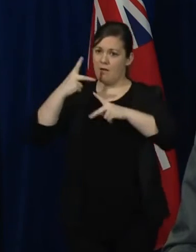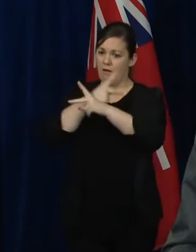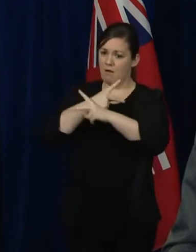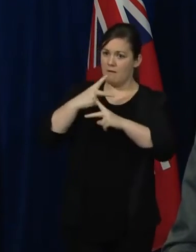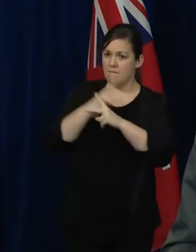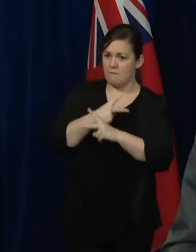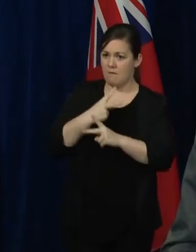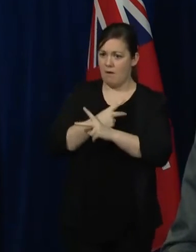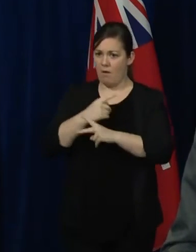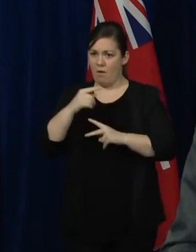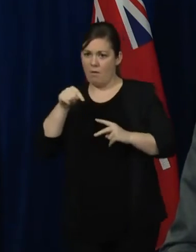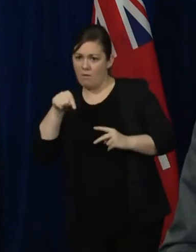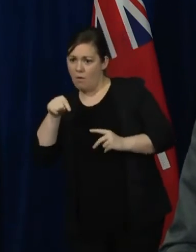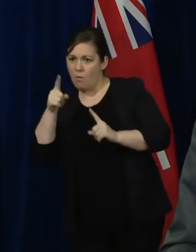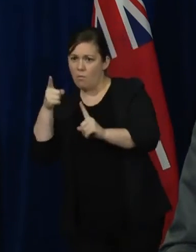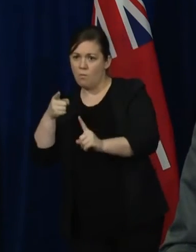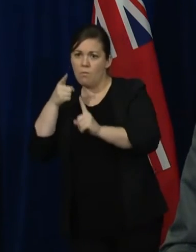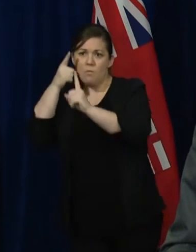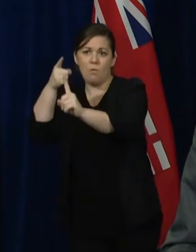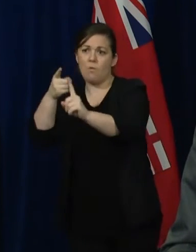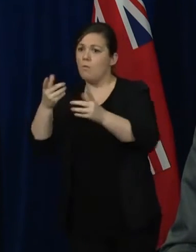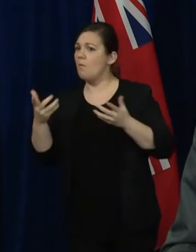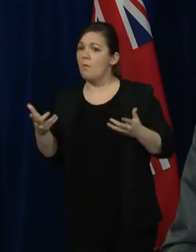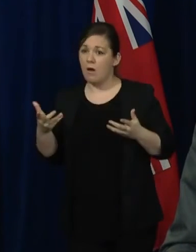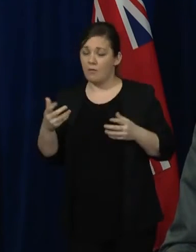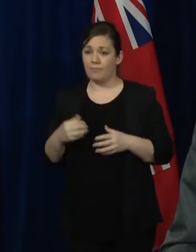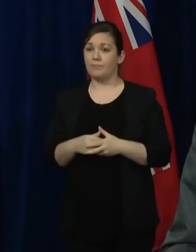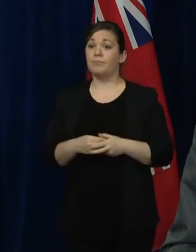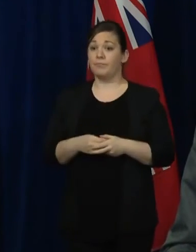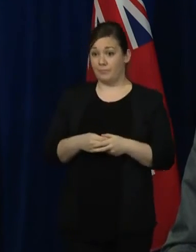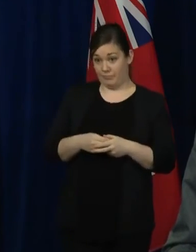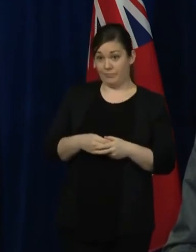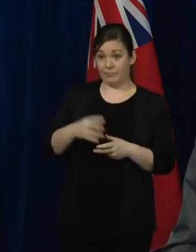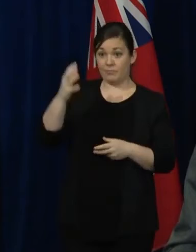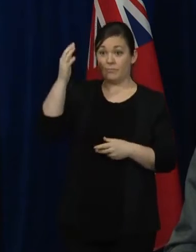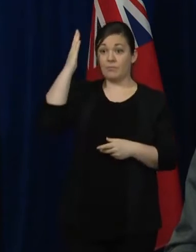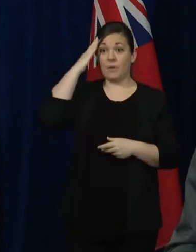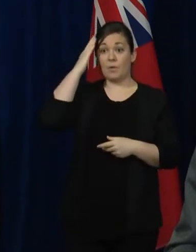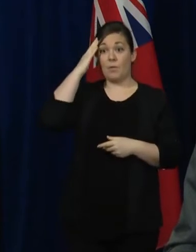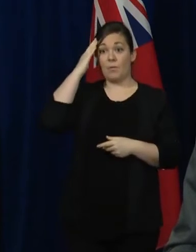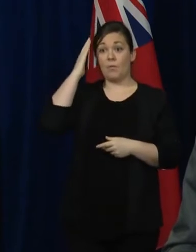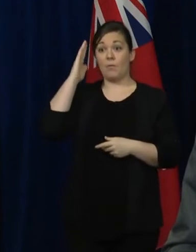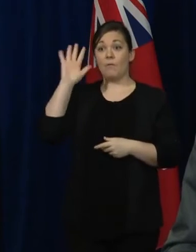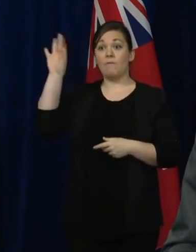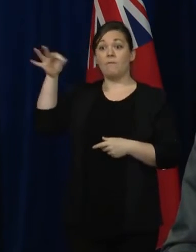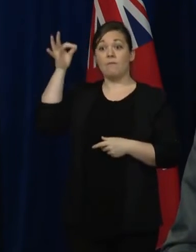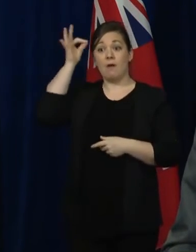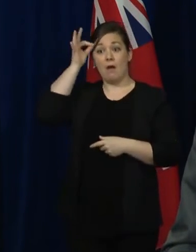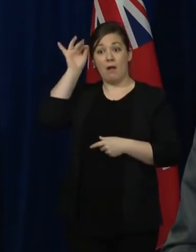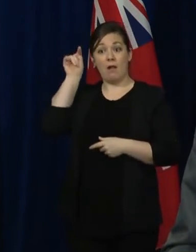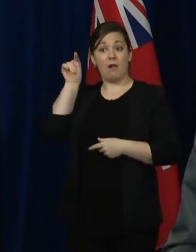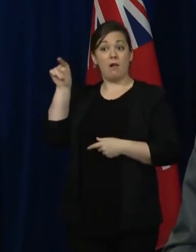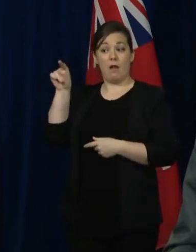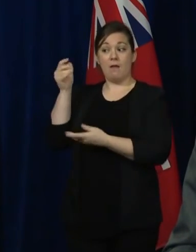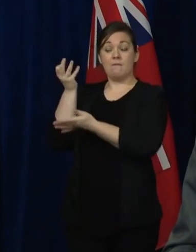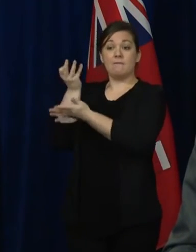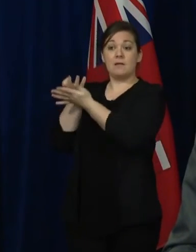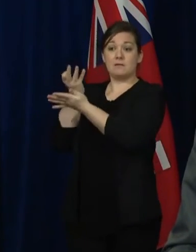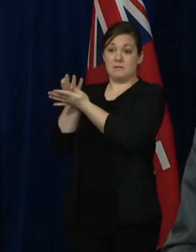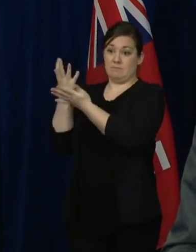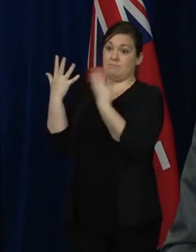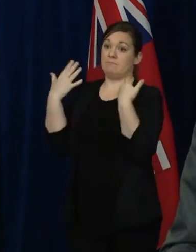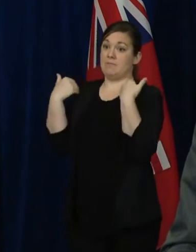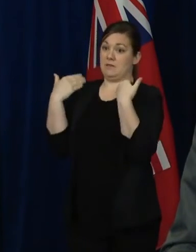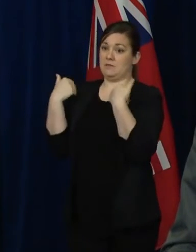We've been in conversations. I know the federal finance minister, my counterpart Bill Morneau, has been in conversations. I know Mayor Tory has been in conversations